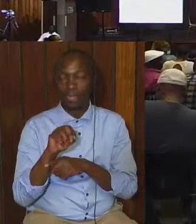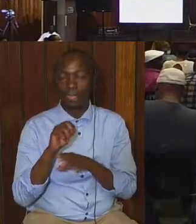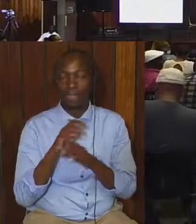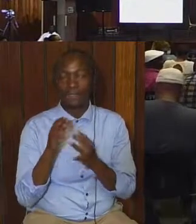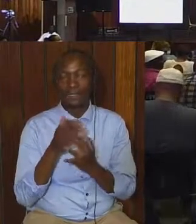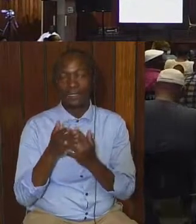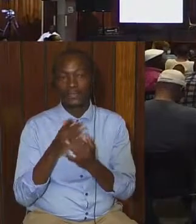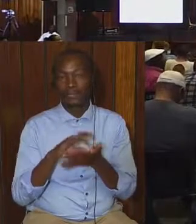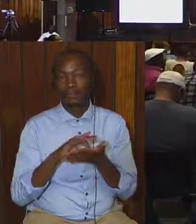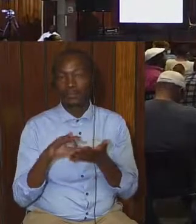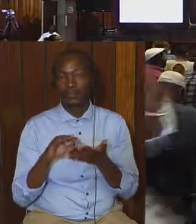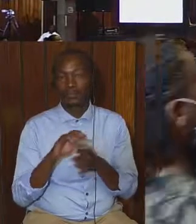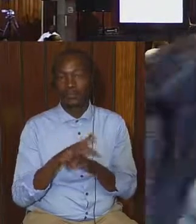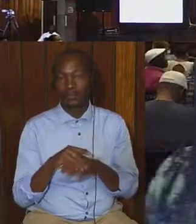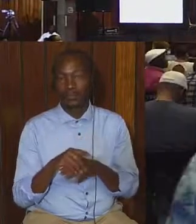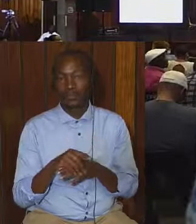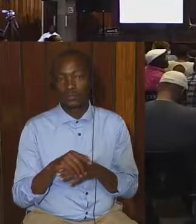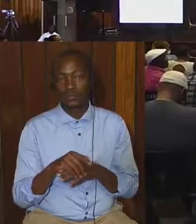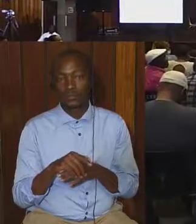Interim contract